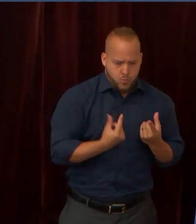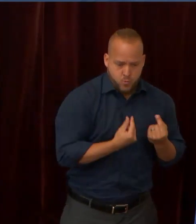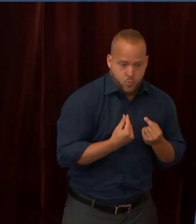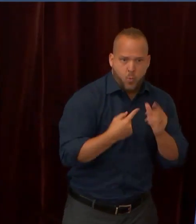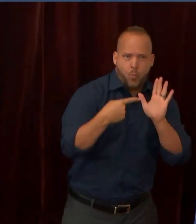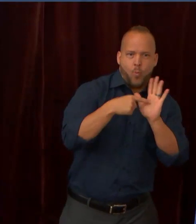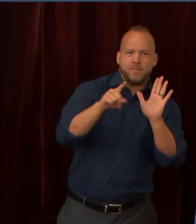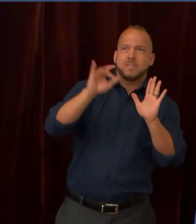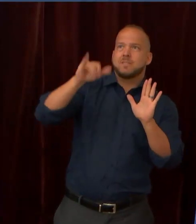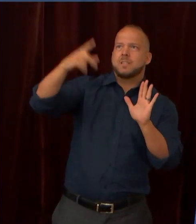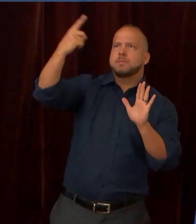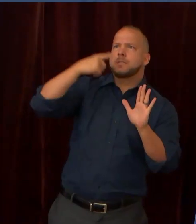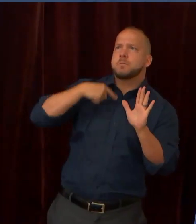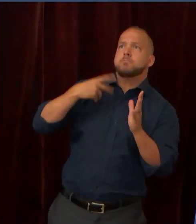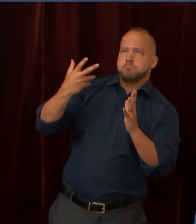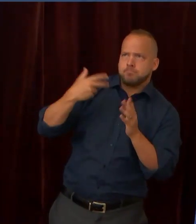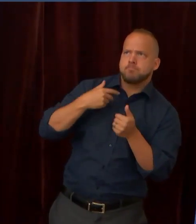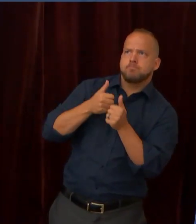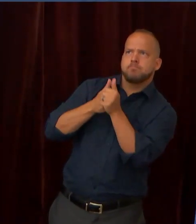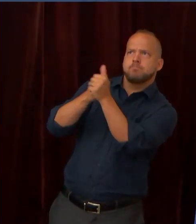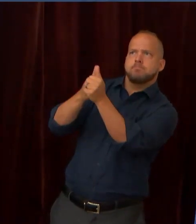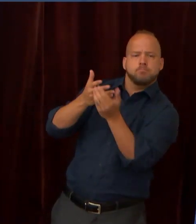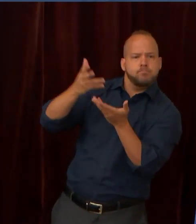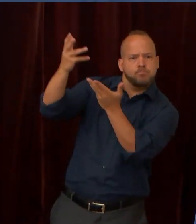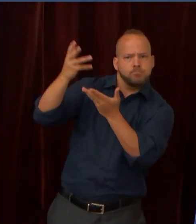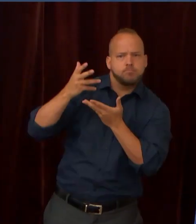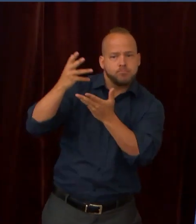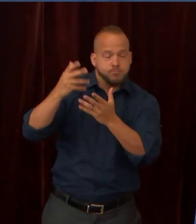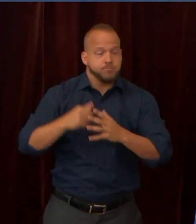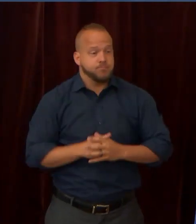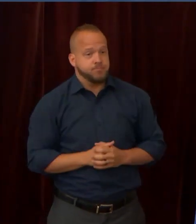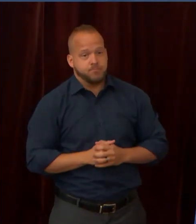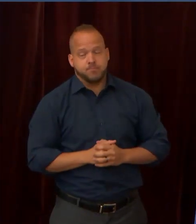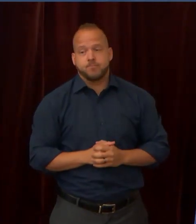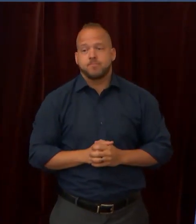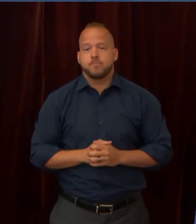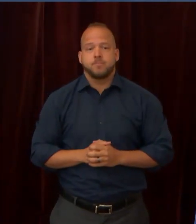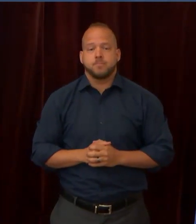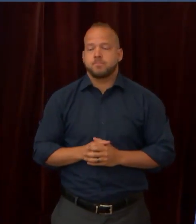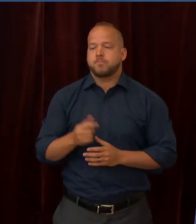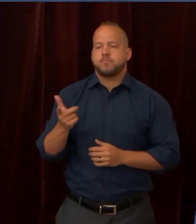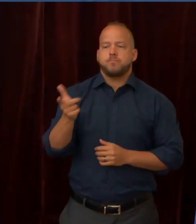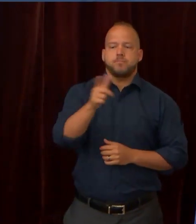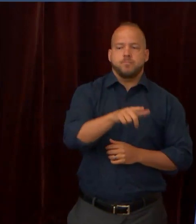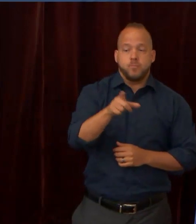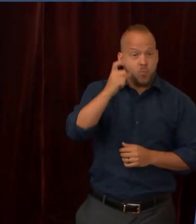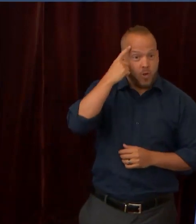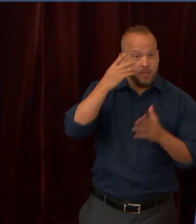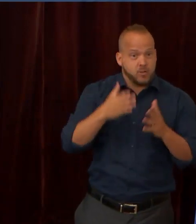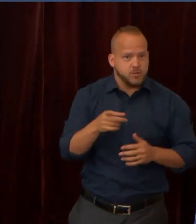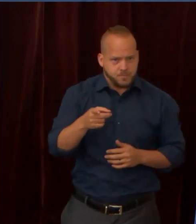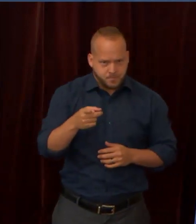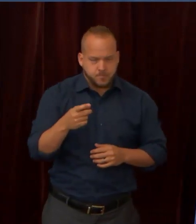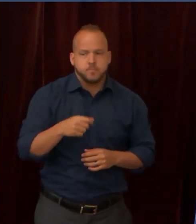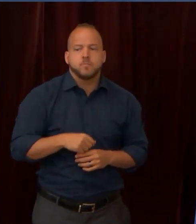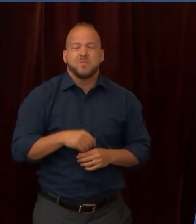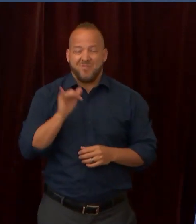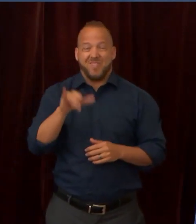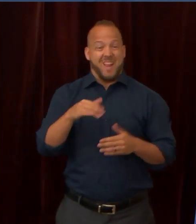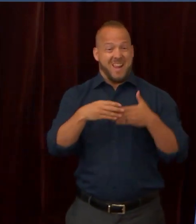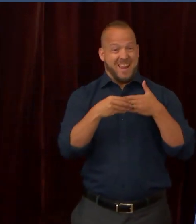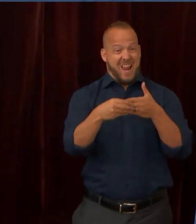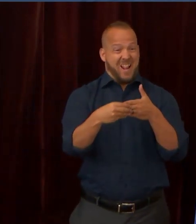much. I appreciate it. I should note that this guidance followed many conversations with